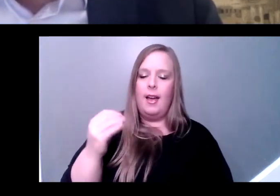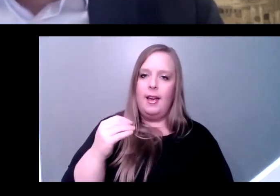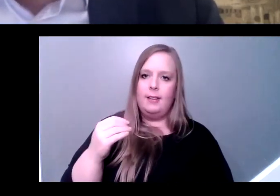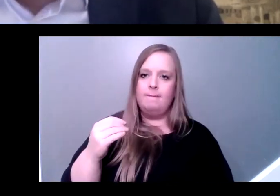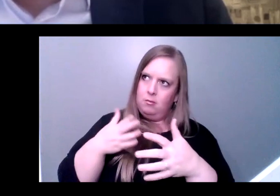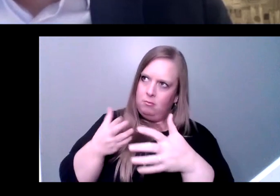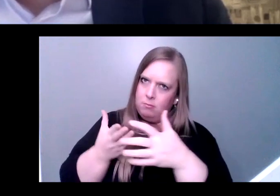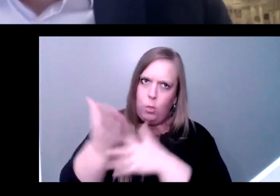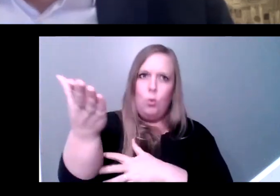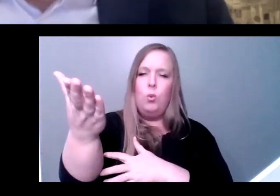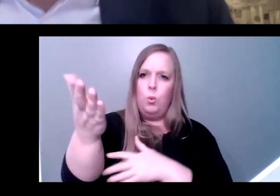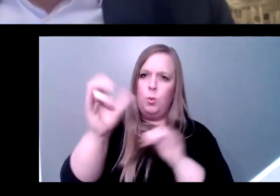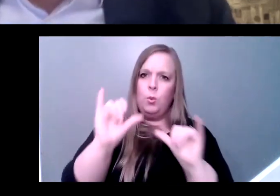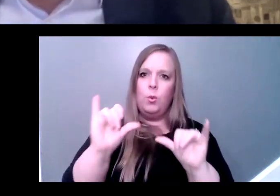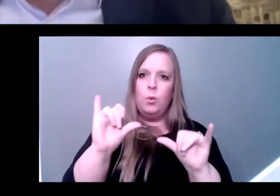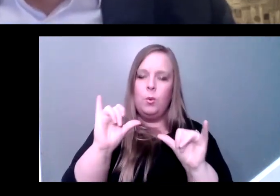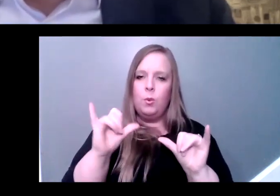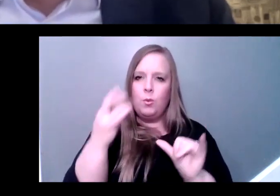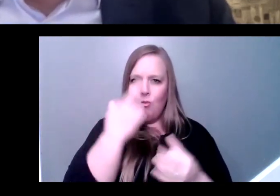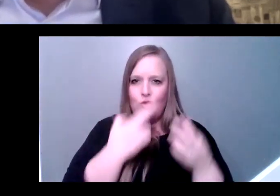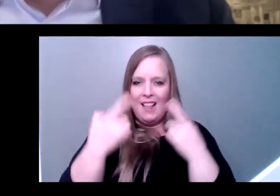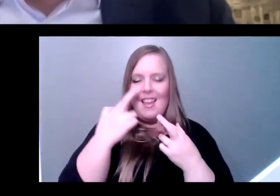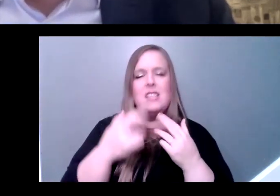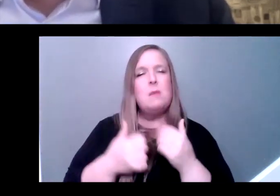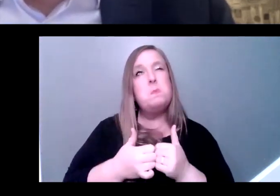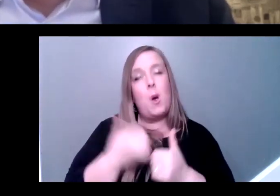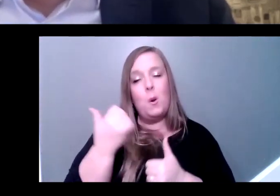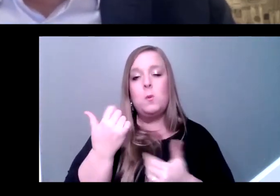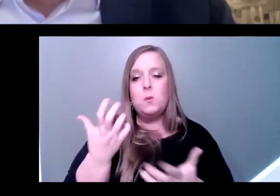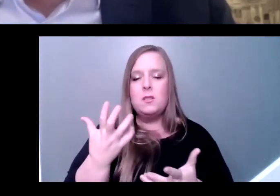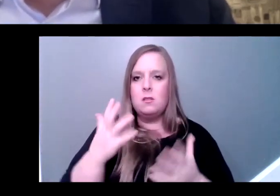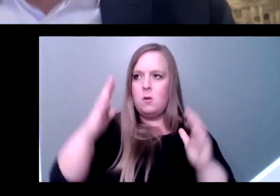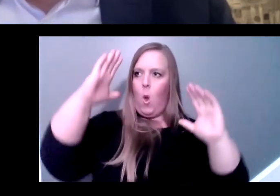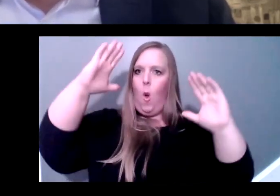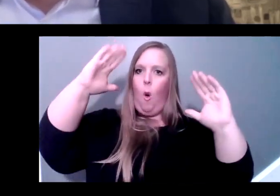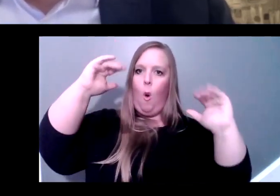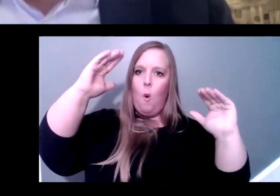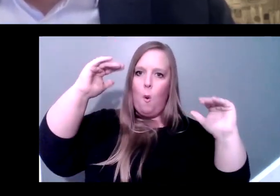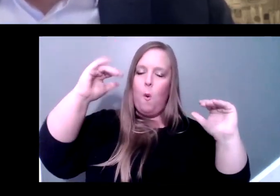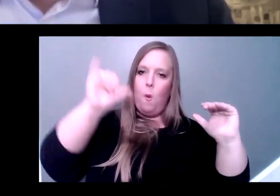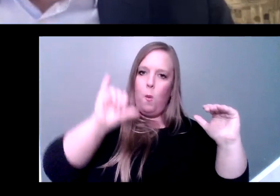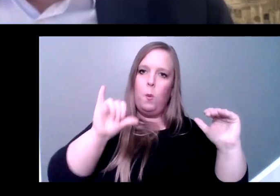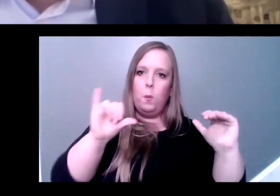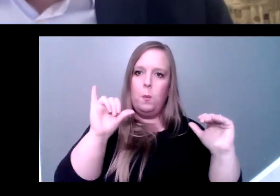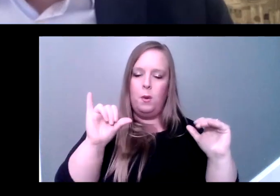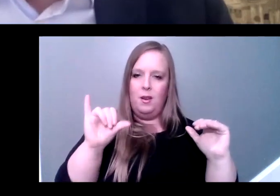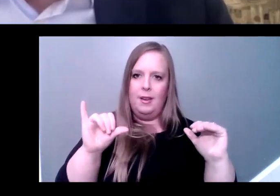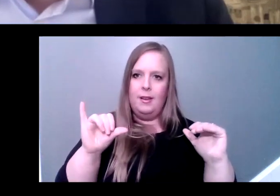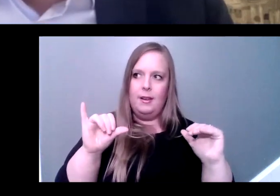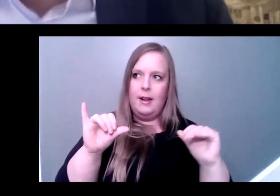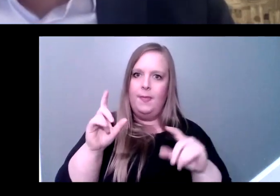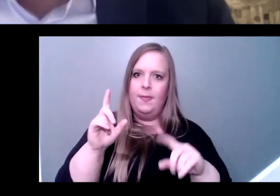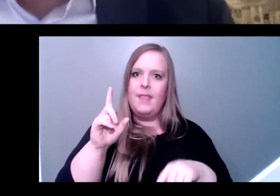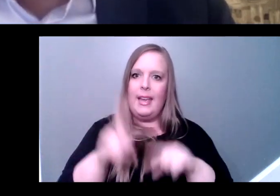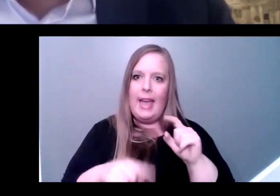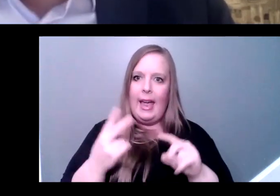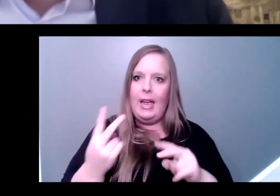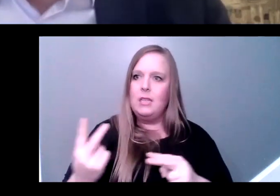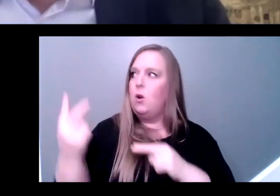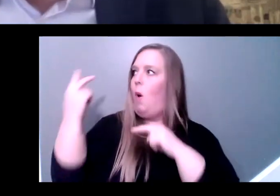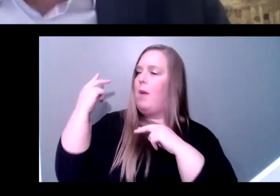the tripartite, he's quite heated up his inflammatory rhetoric, and he's flaunting and trying to